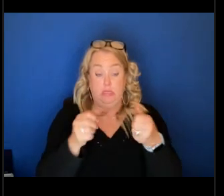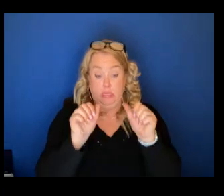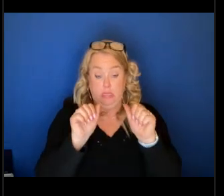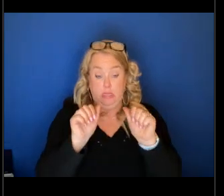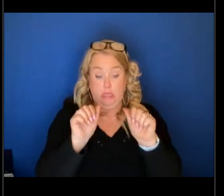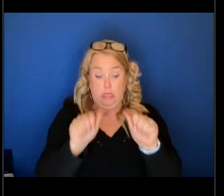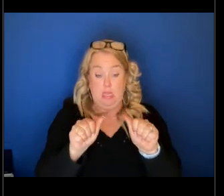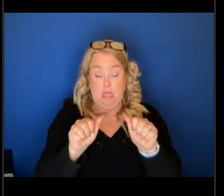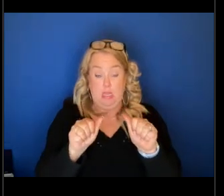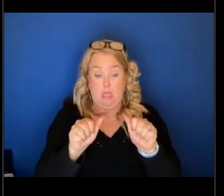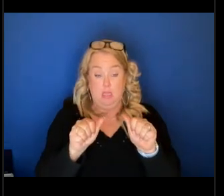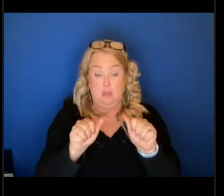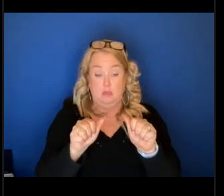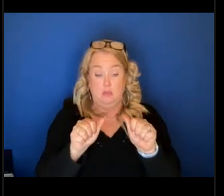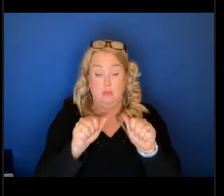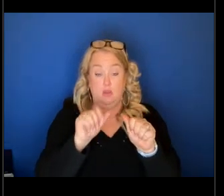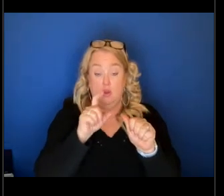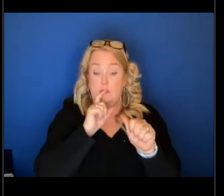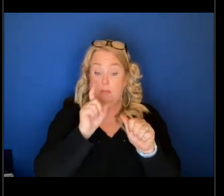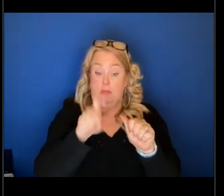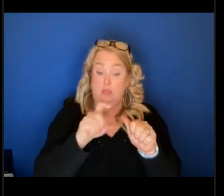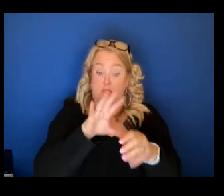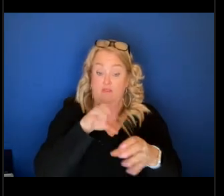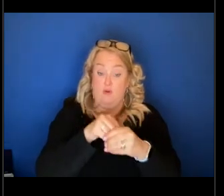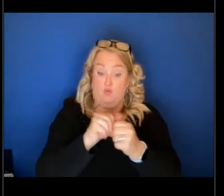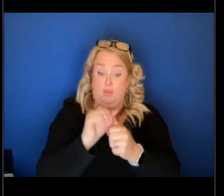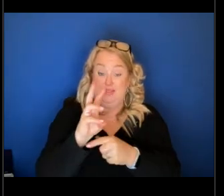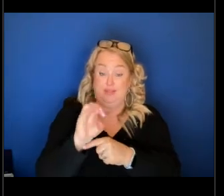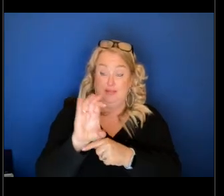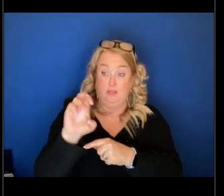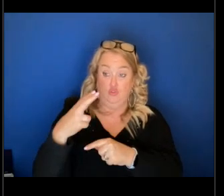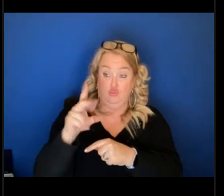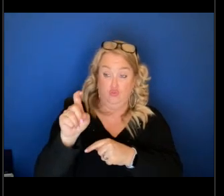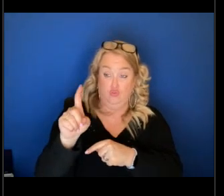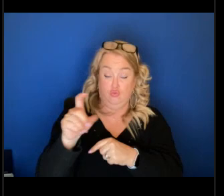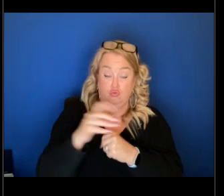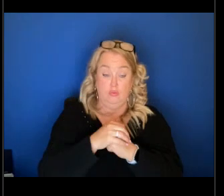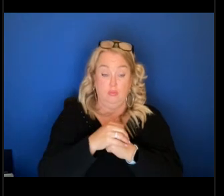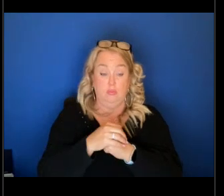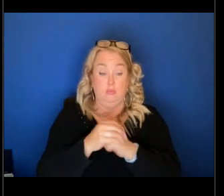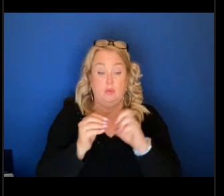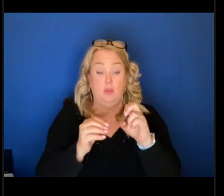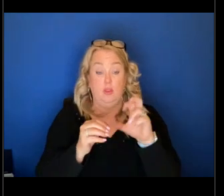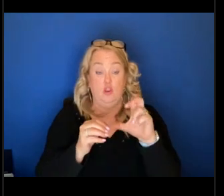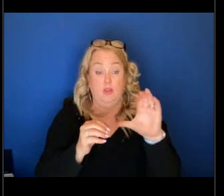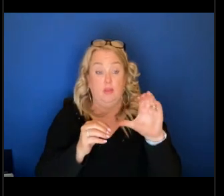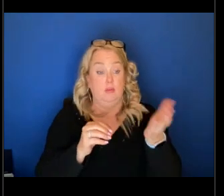the 60-inch turning space? Eric?